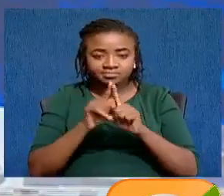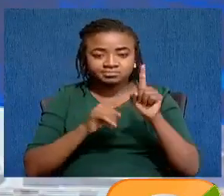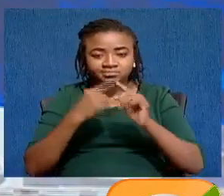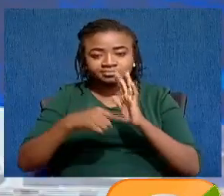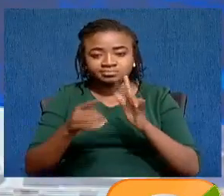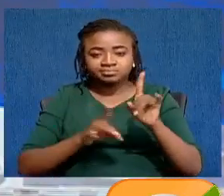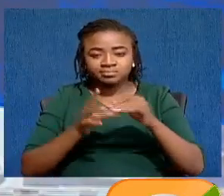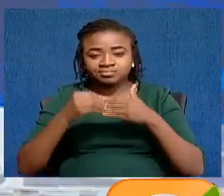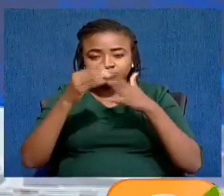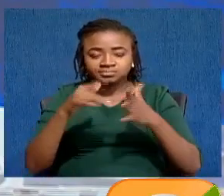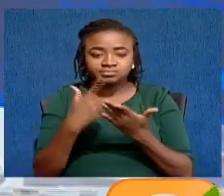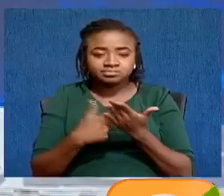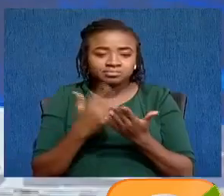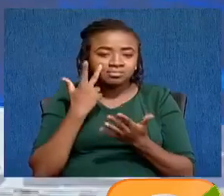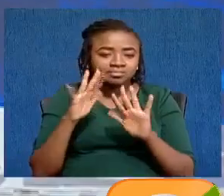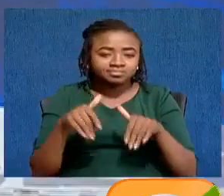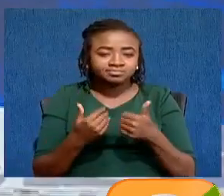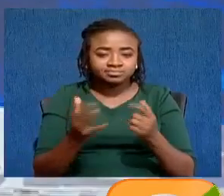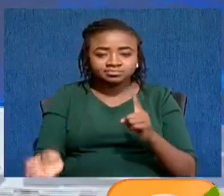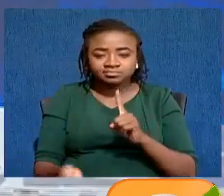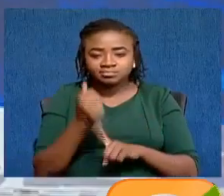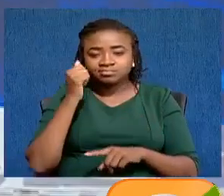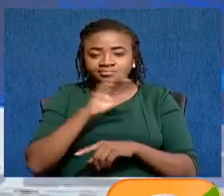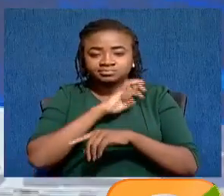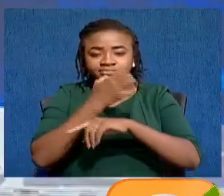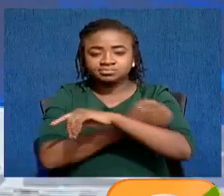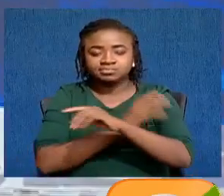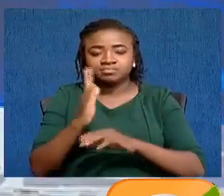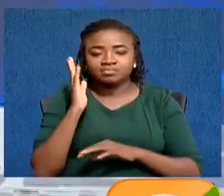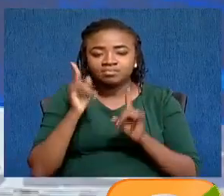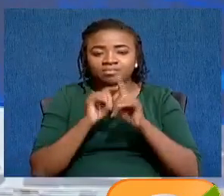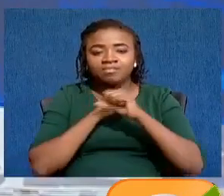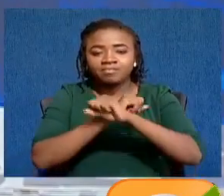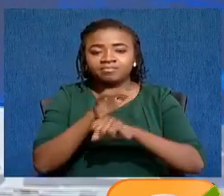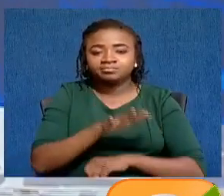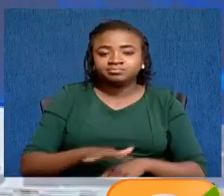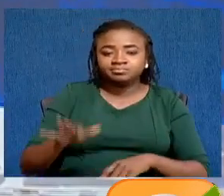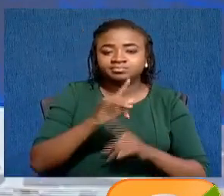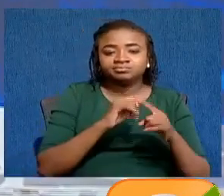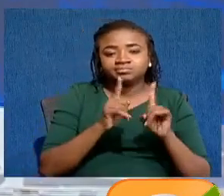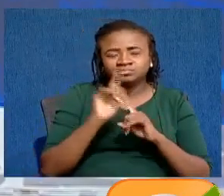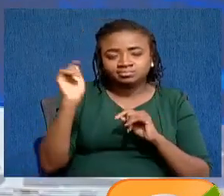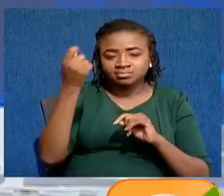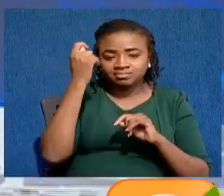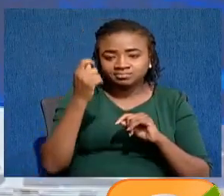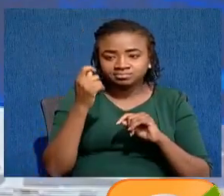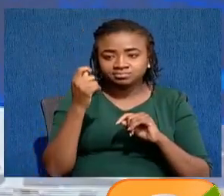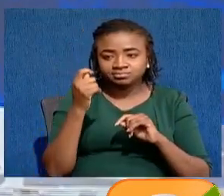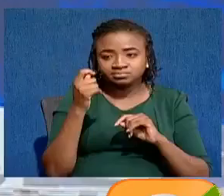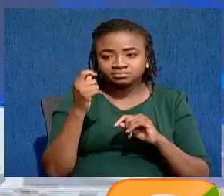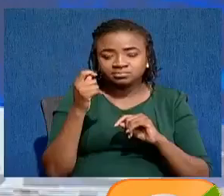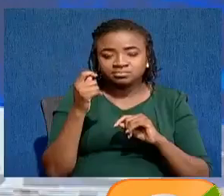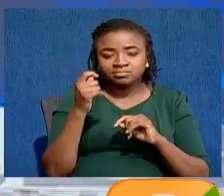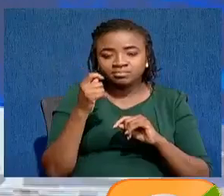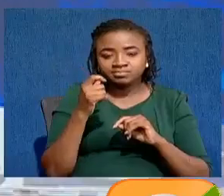to discuss how to achieve energy security while preserving the environment. Kenya, already known as Africa's geothermal capital,